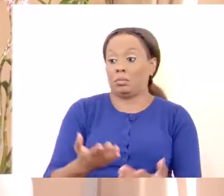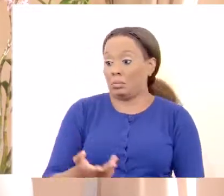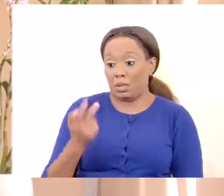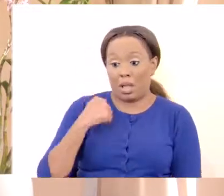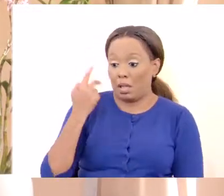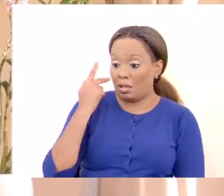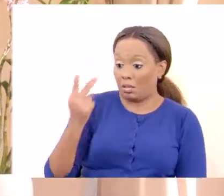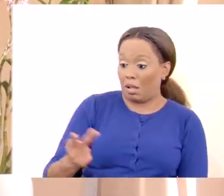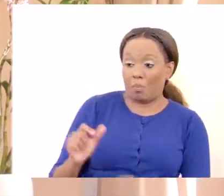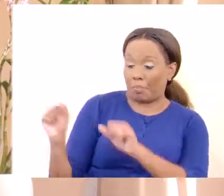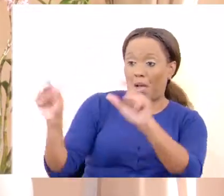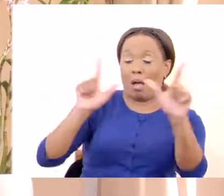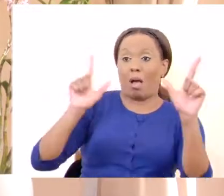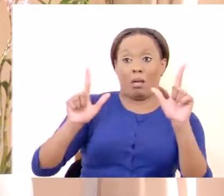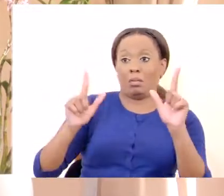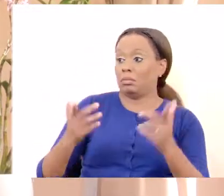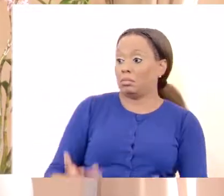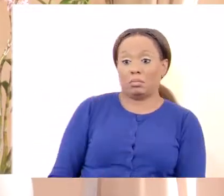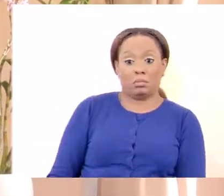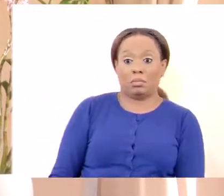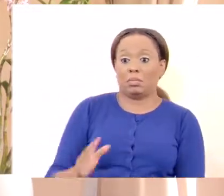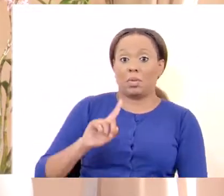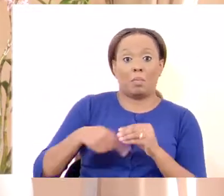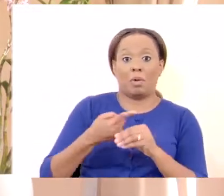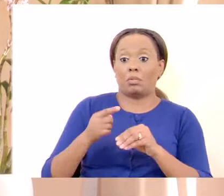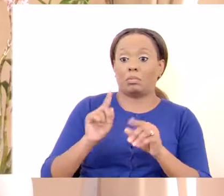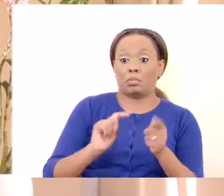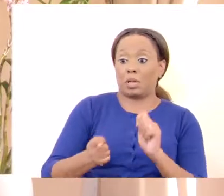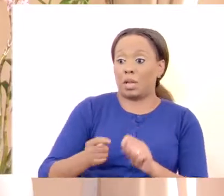seen those things in the press, but I don't know if there's anything